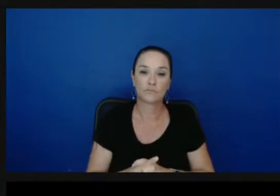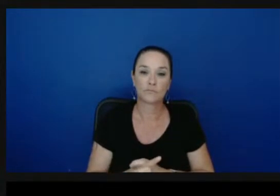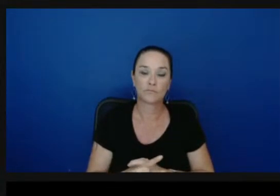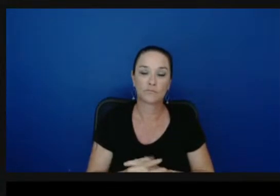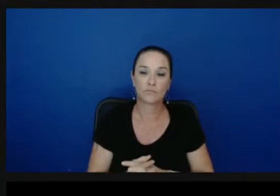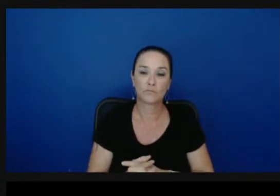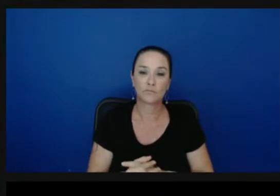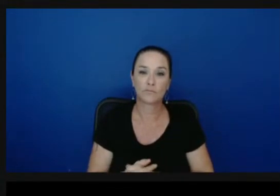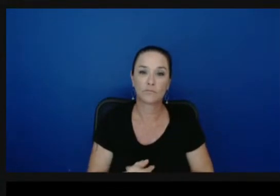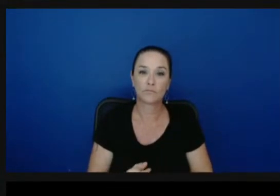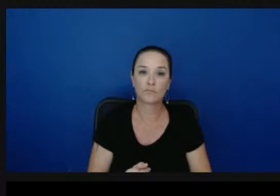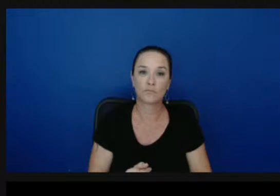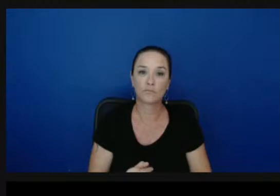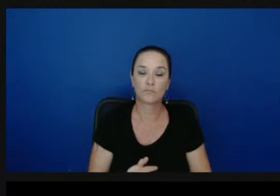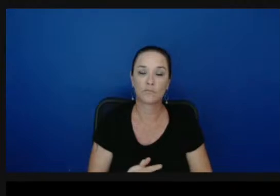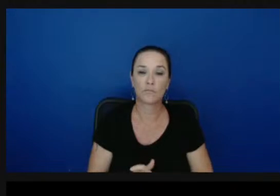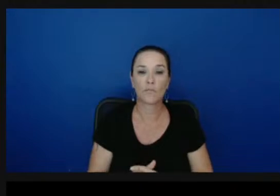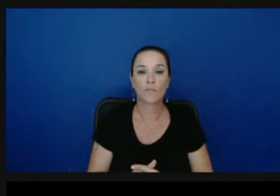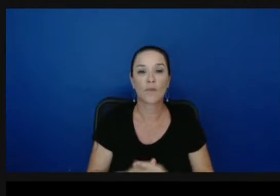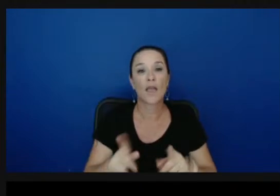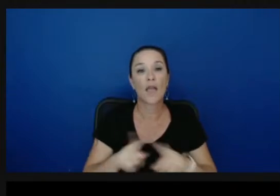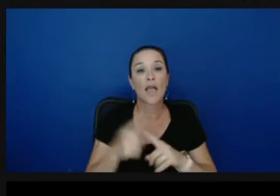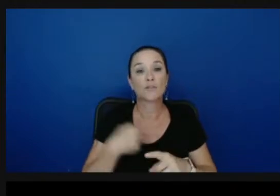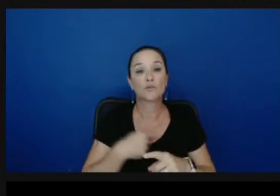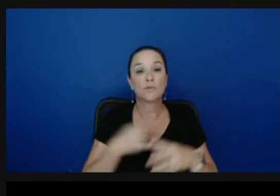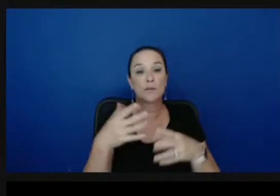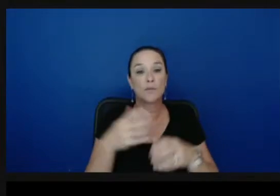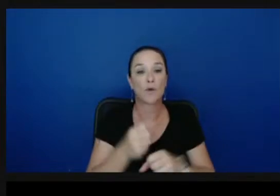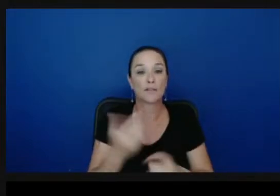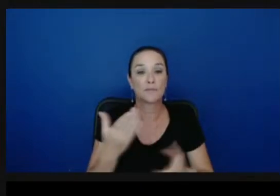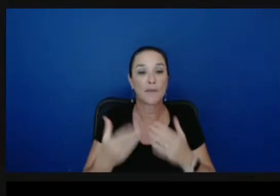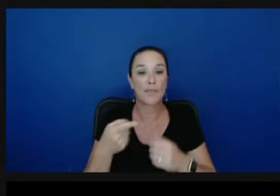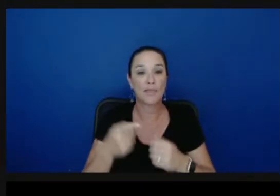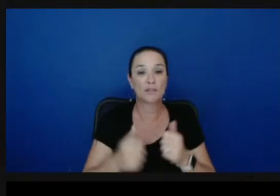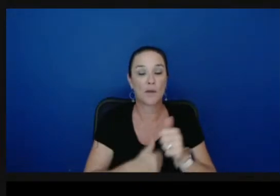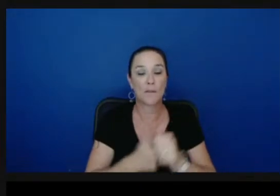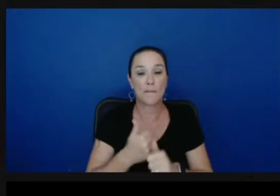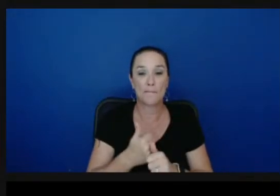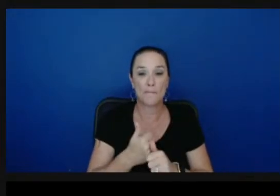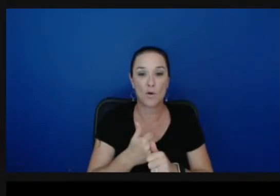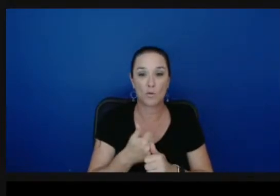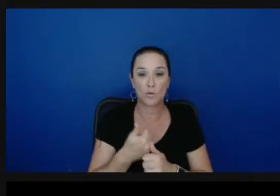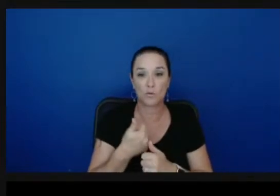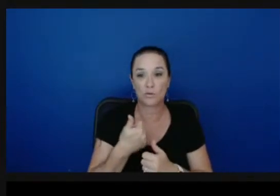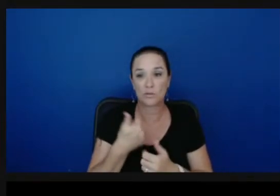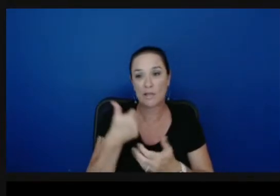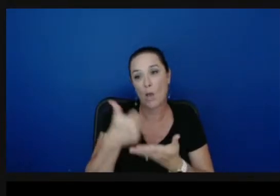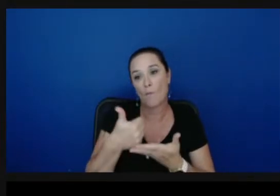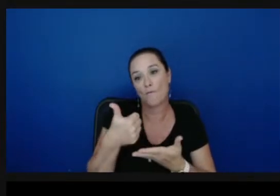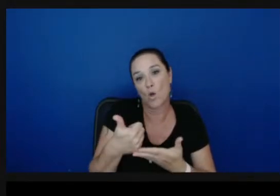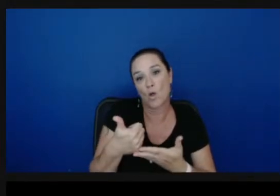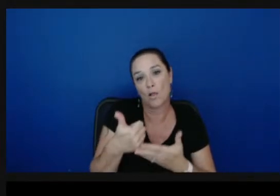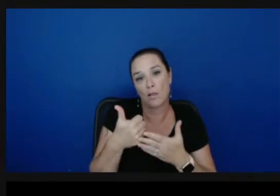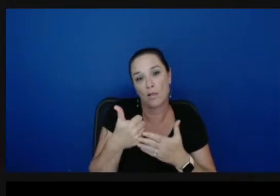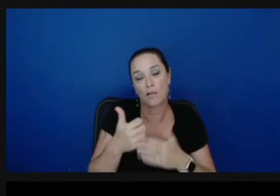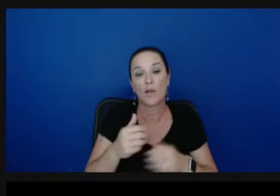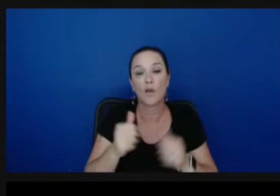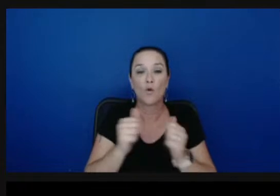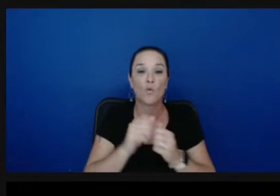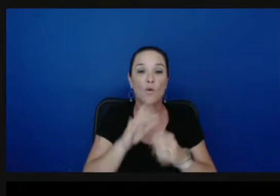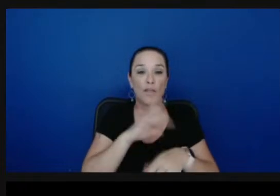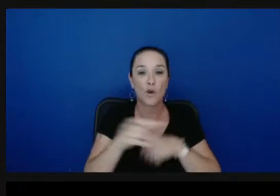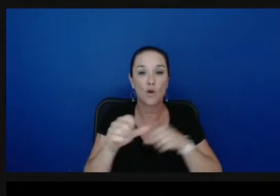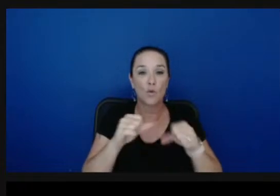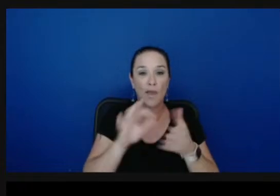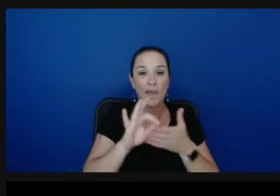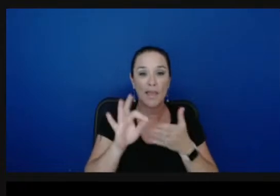And as we summarize, this may be the most useful plot to show the pattern with earthquake counts per day over the